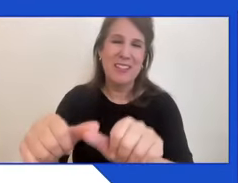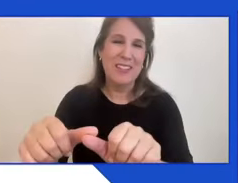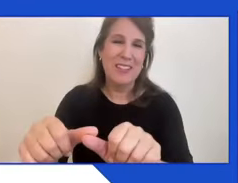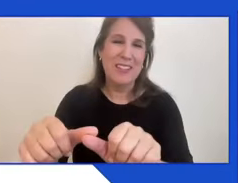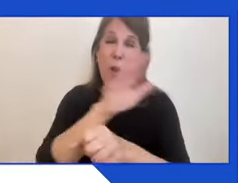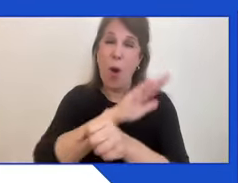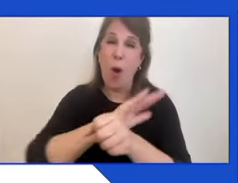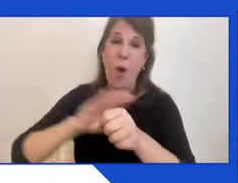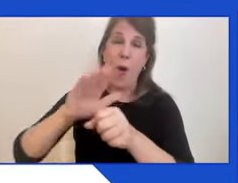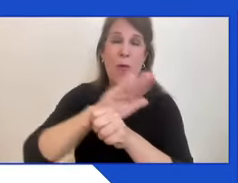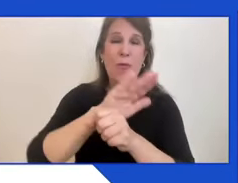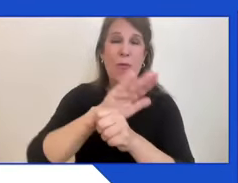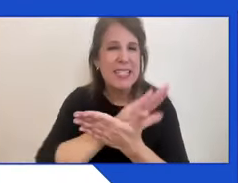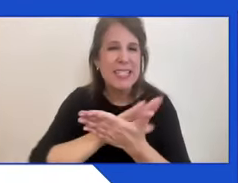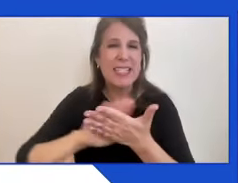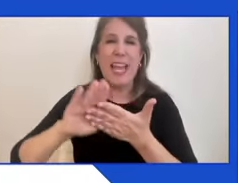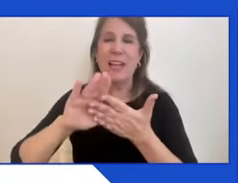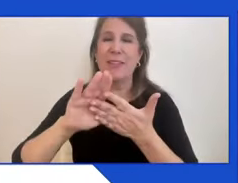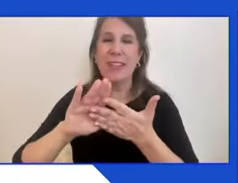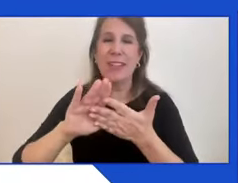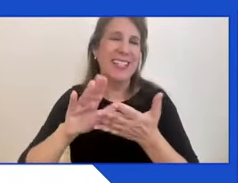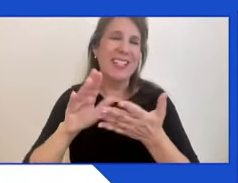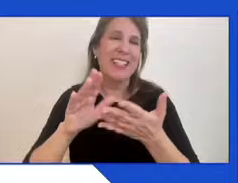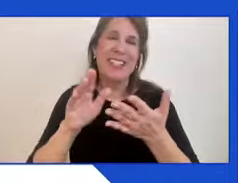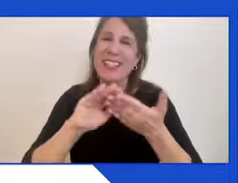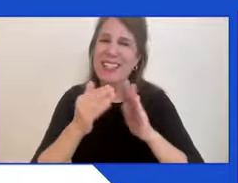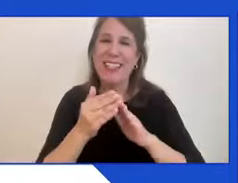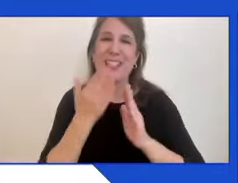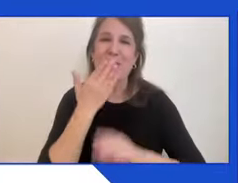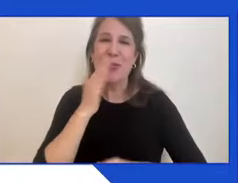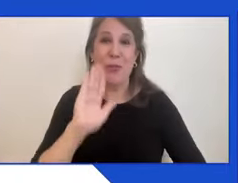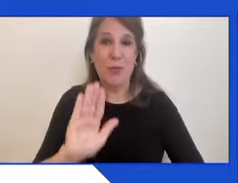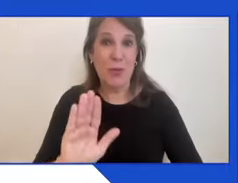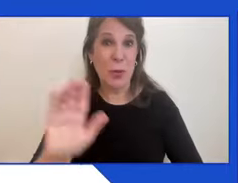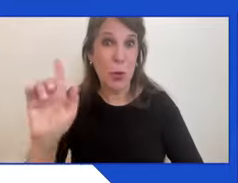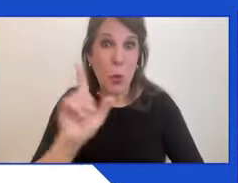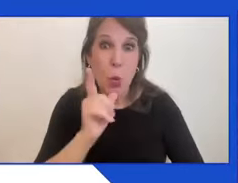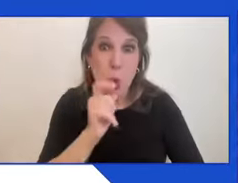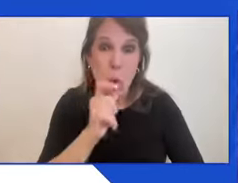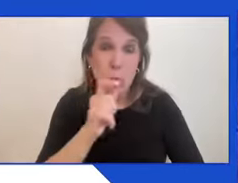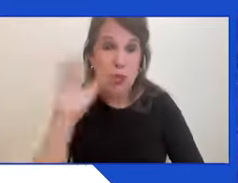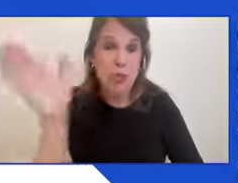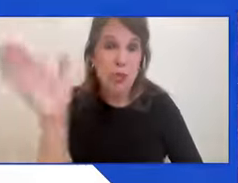Jerusalem. That nation is Israel, now and forever.